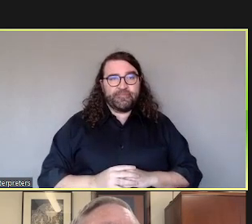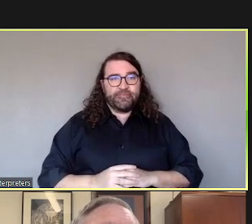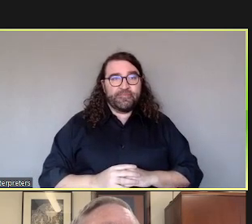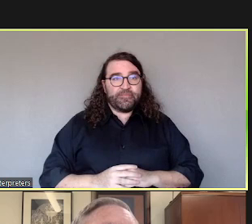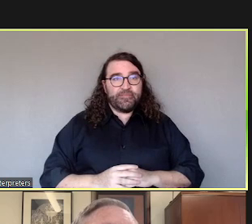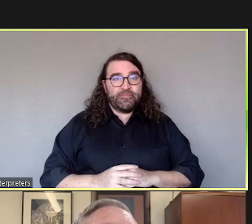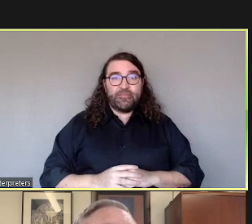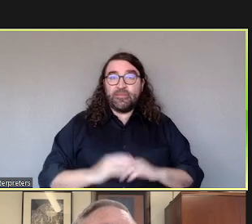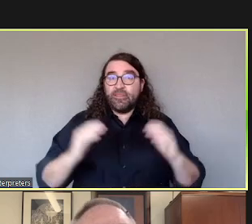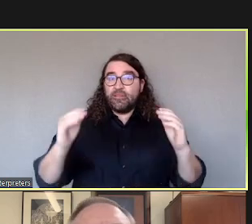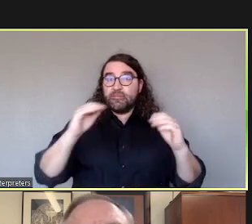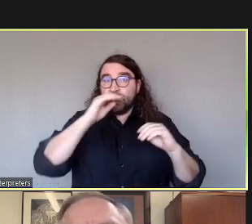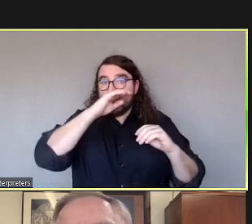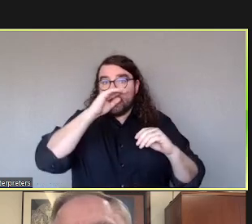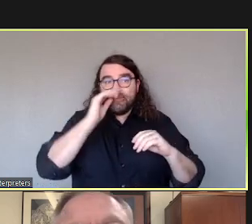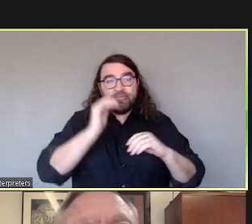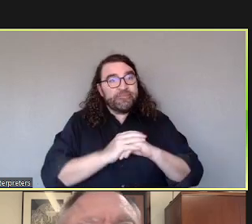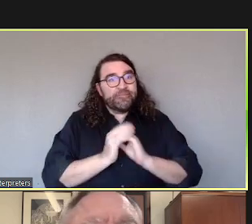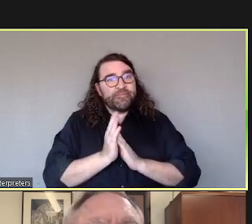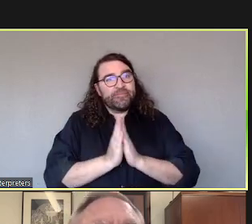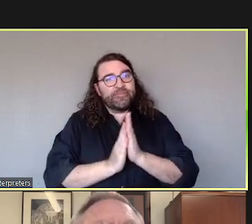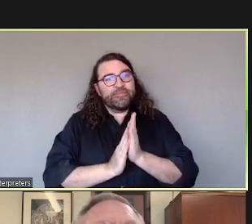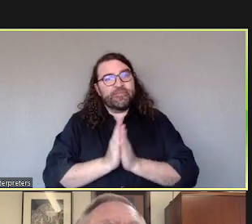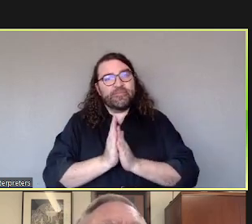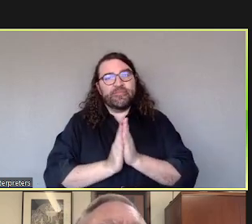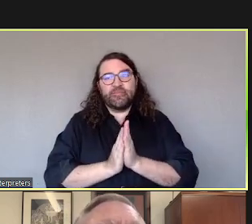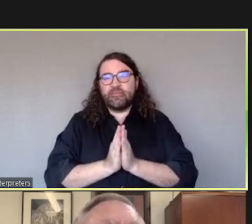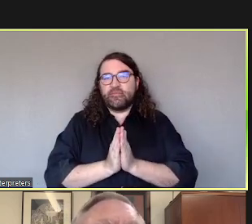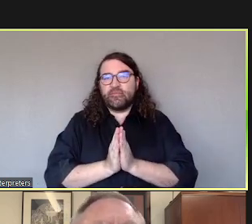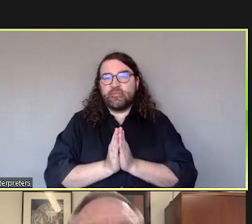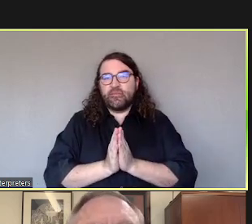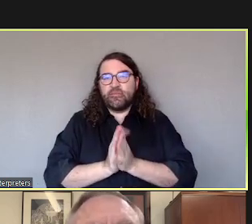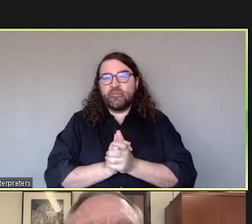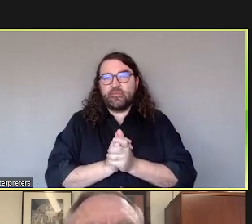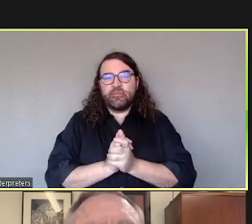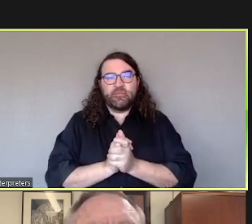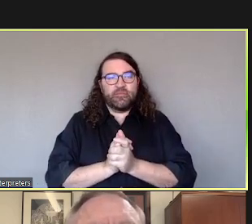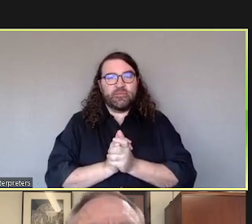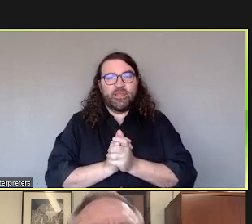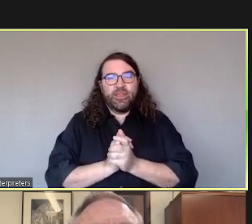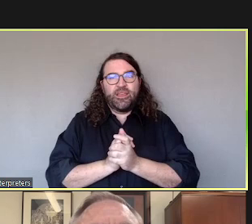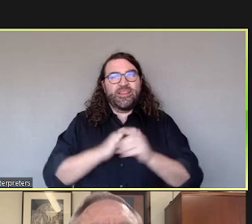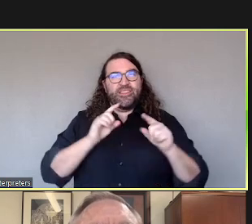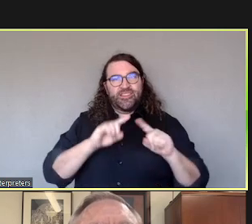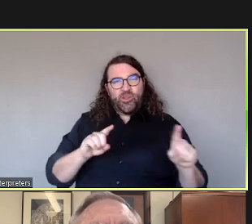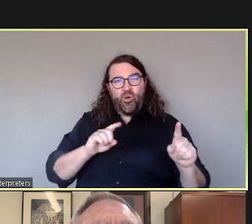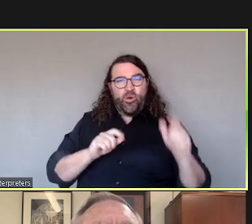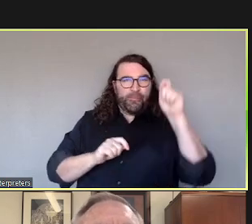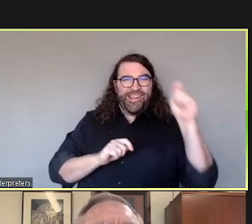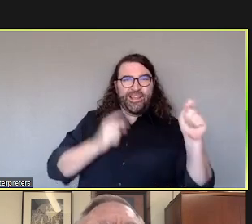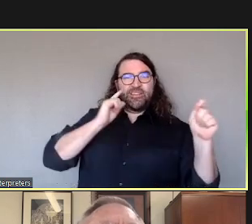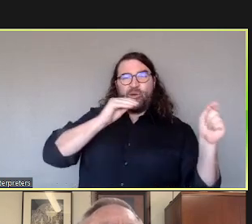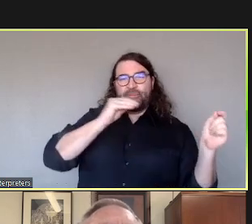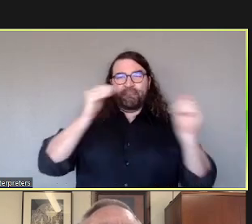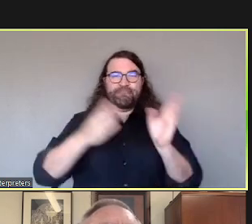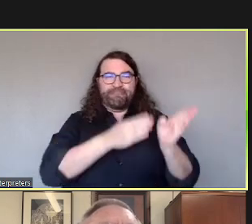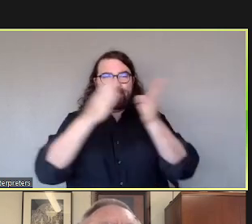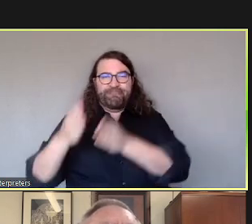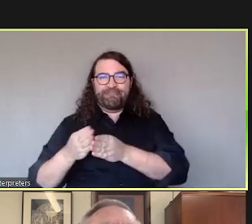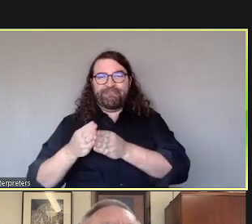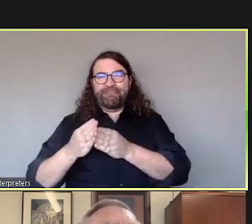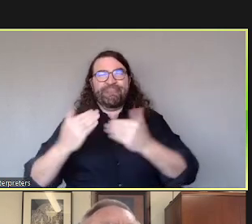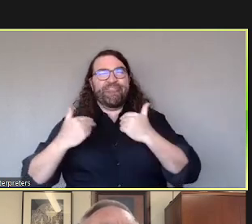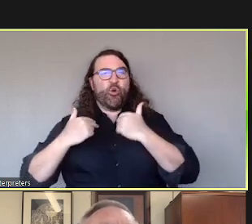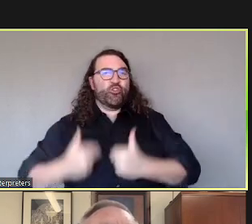Okay, I do want to switch to my Human Services Department. Secretary Hatt, if